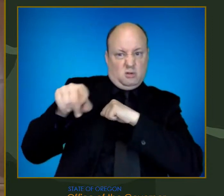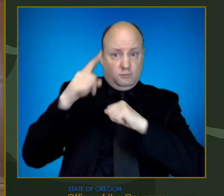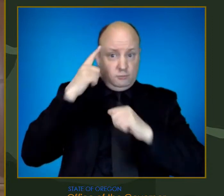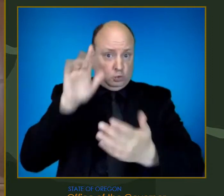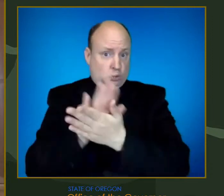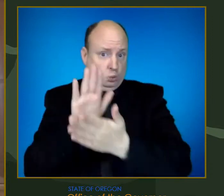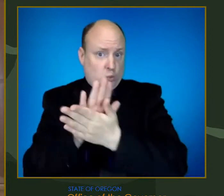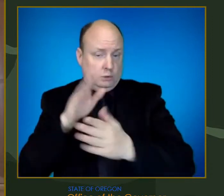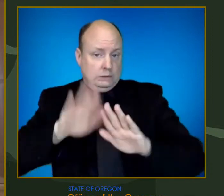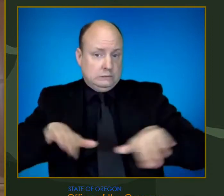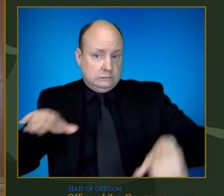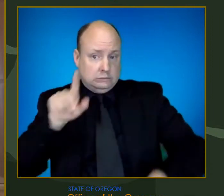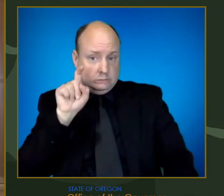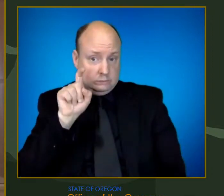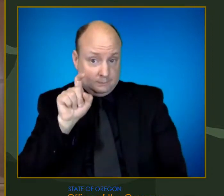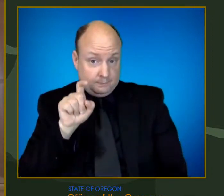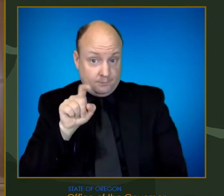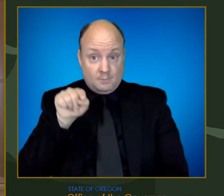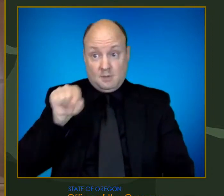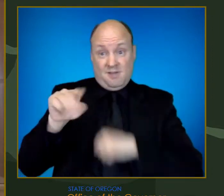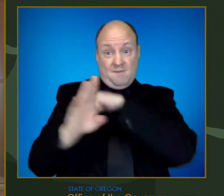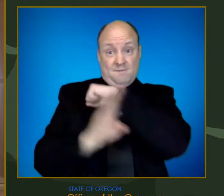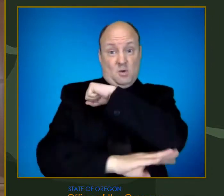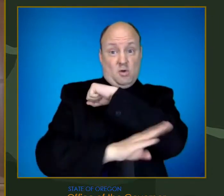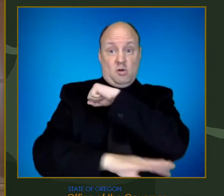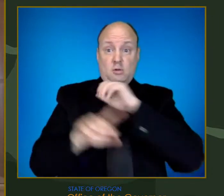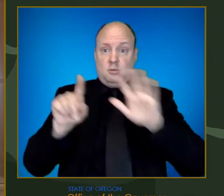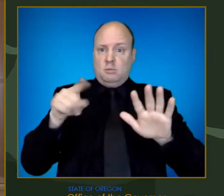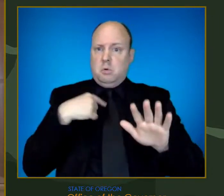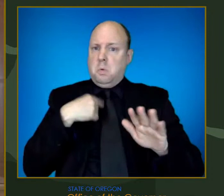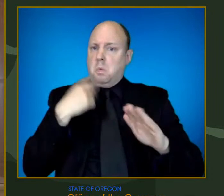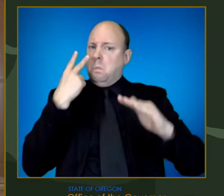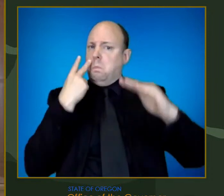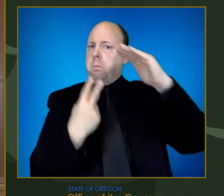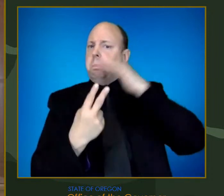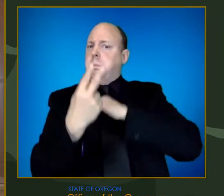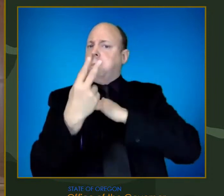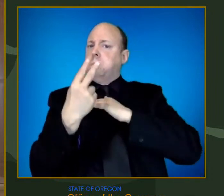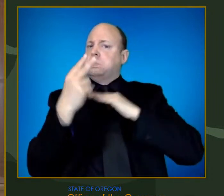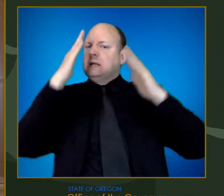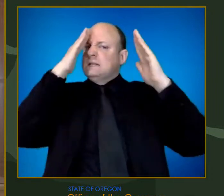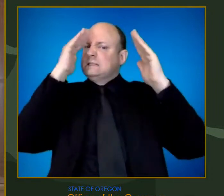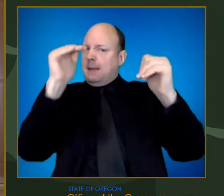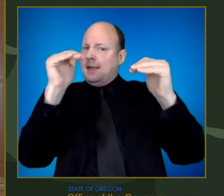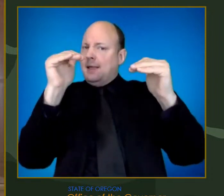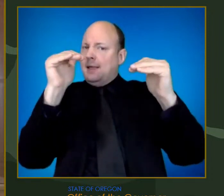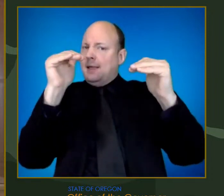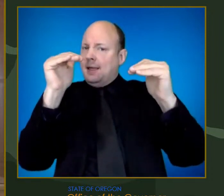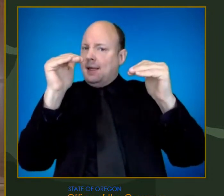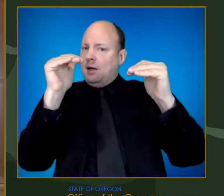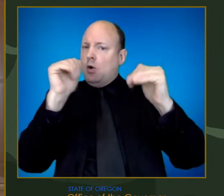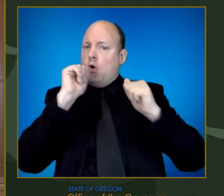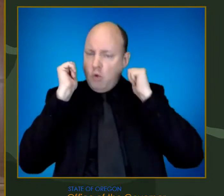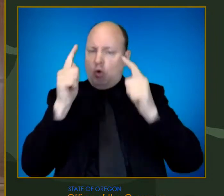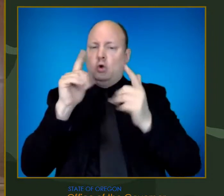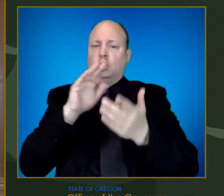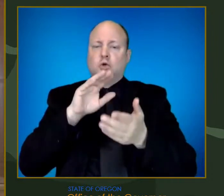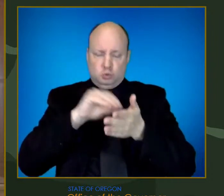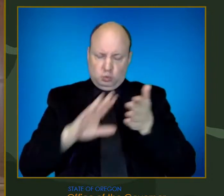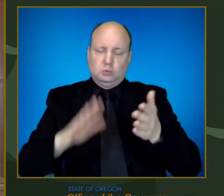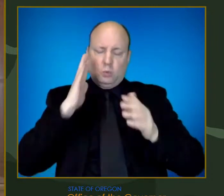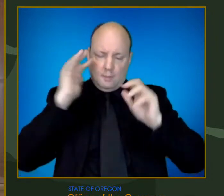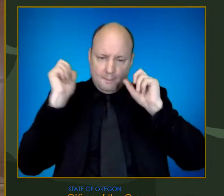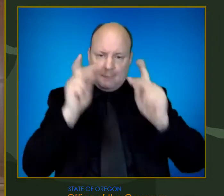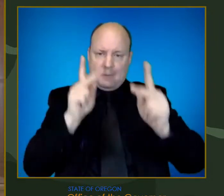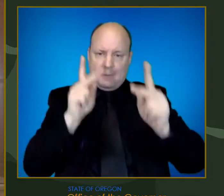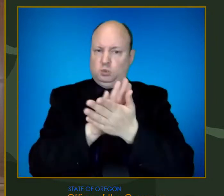fall, I fully expect that we have our students back in the classroom every single